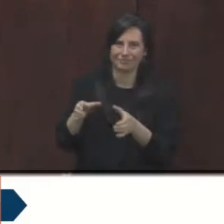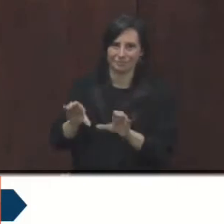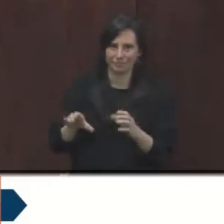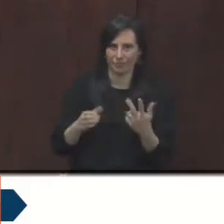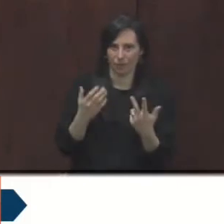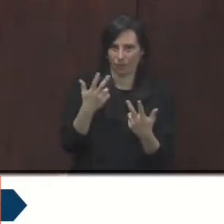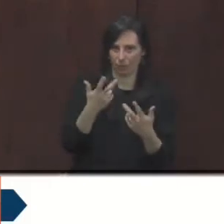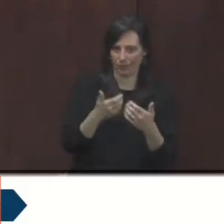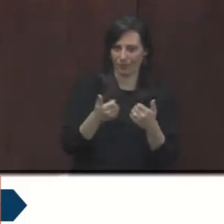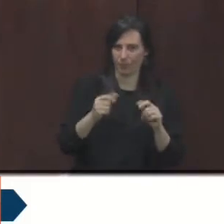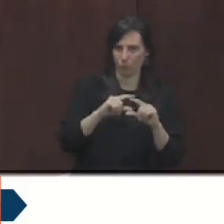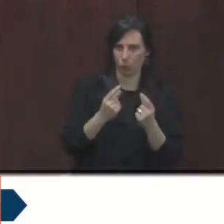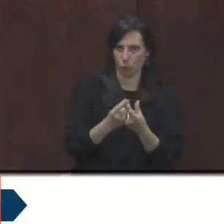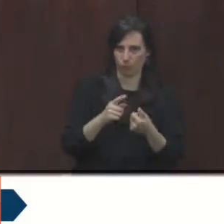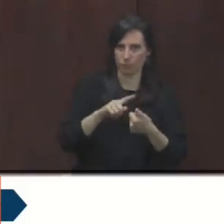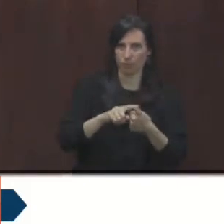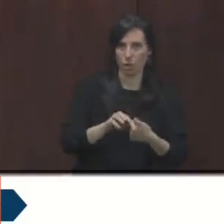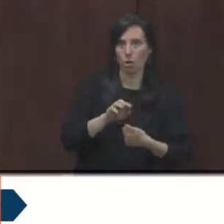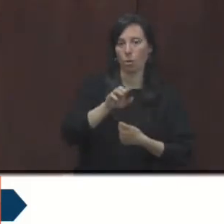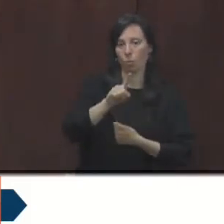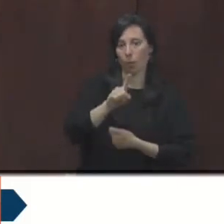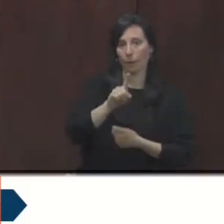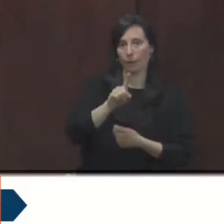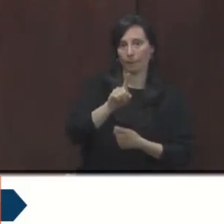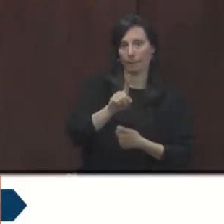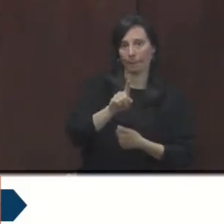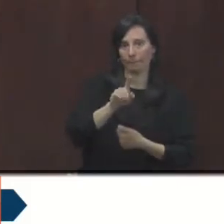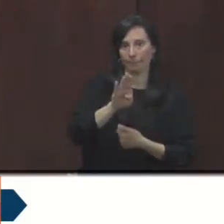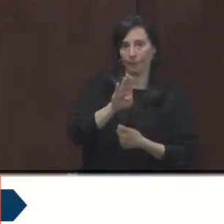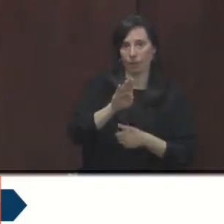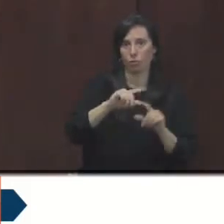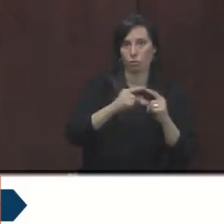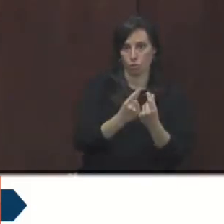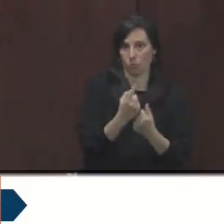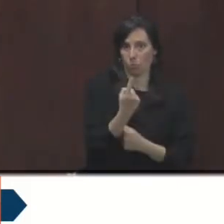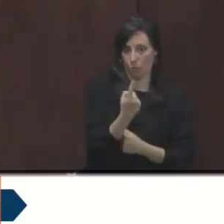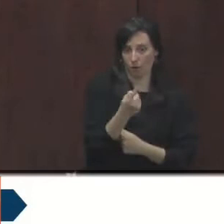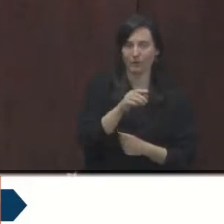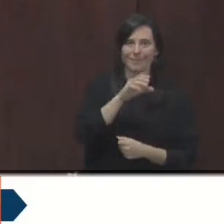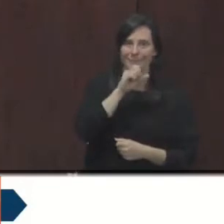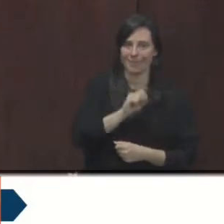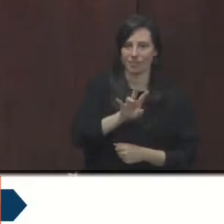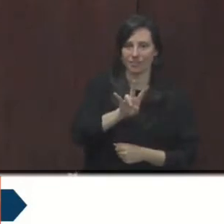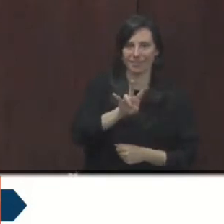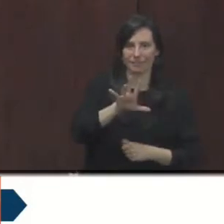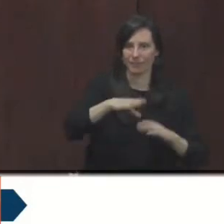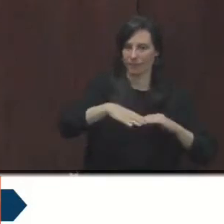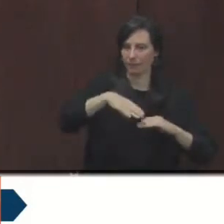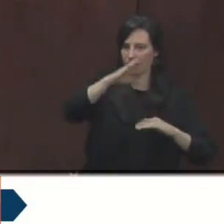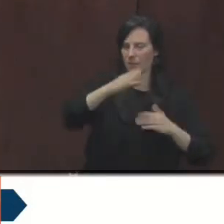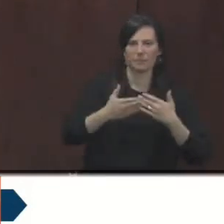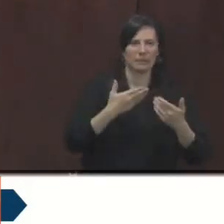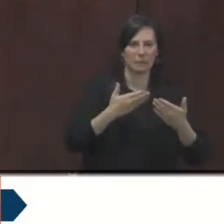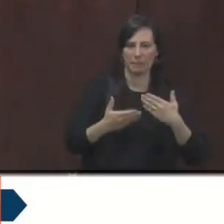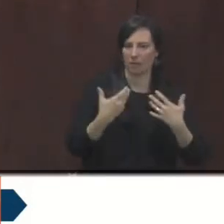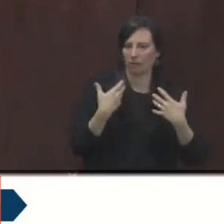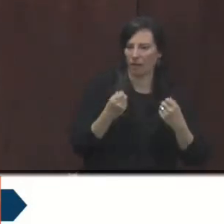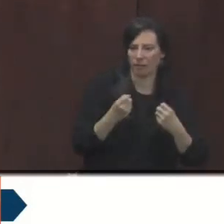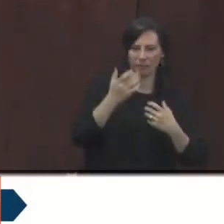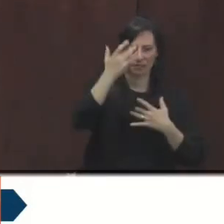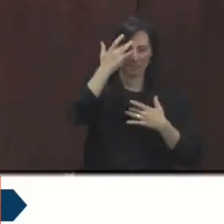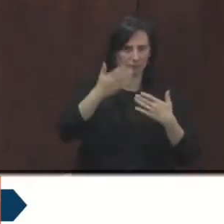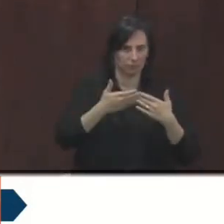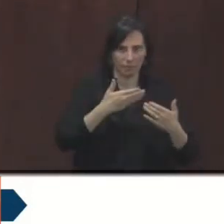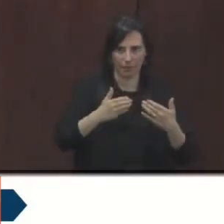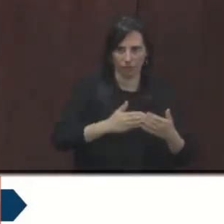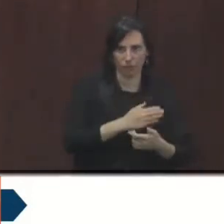groups. 1B, Group 1, will be 75 years and older, regardless of health conditions.